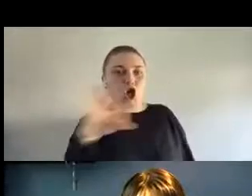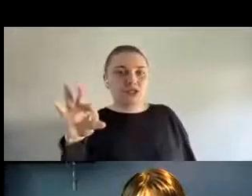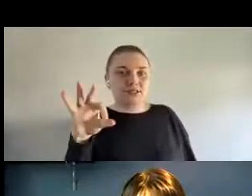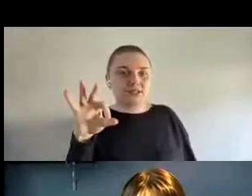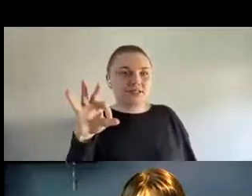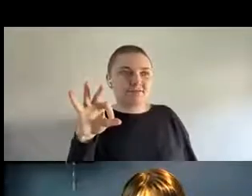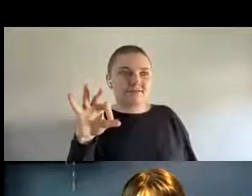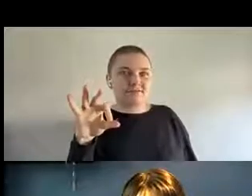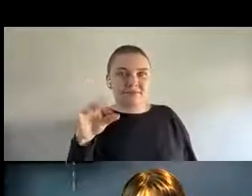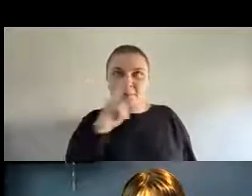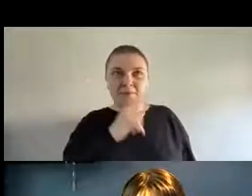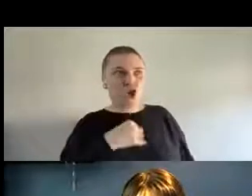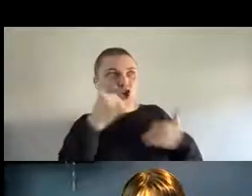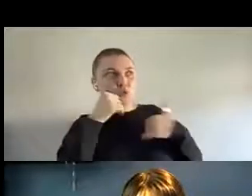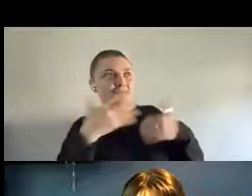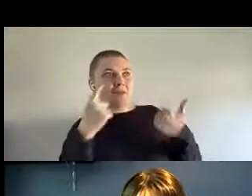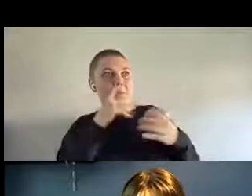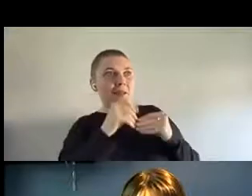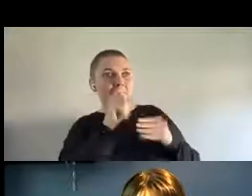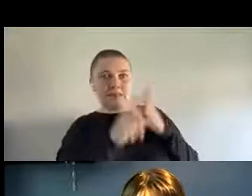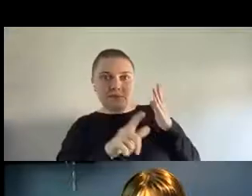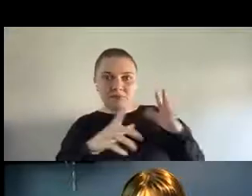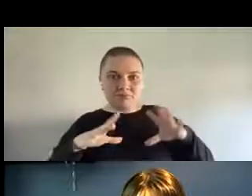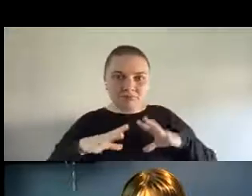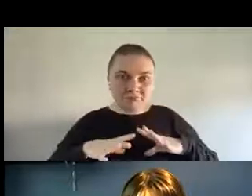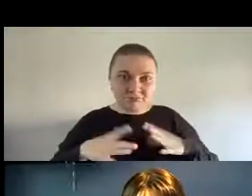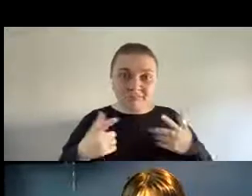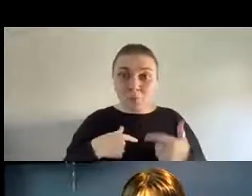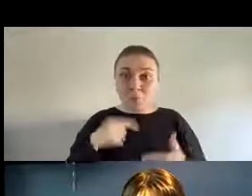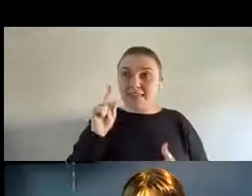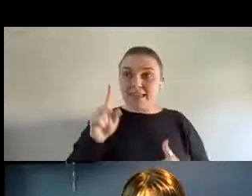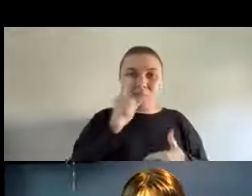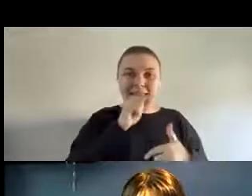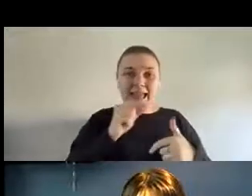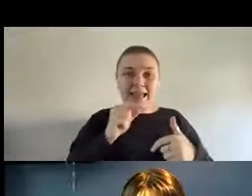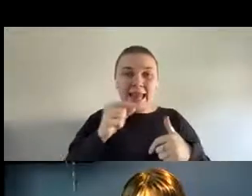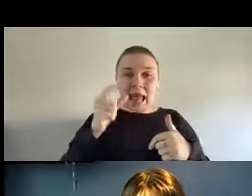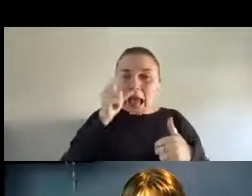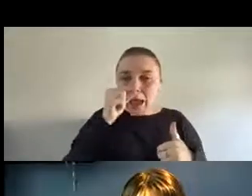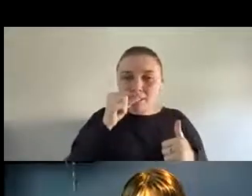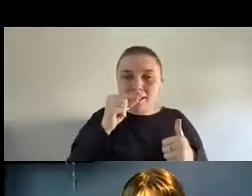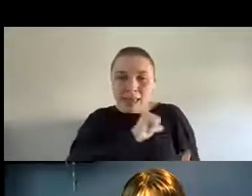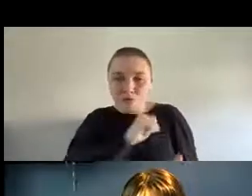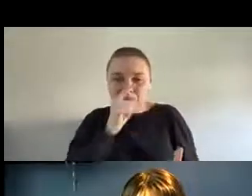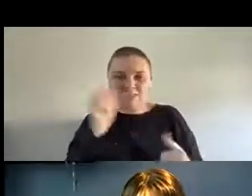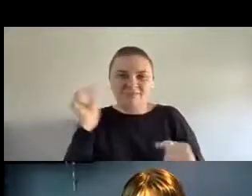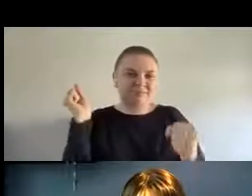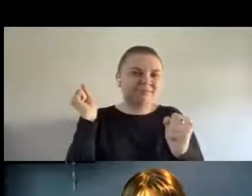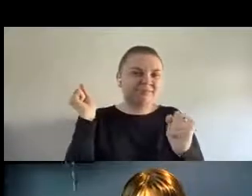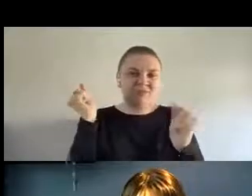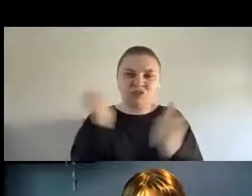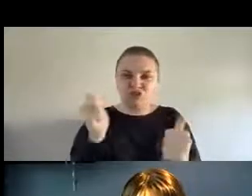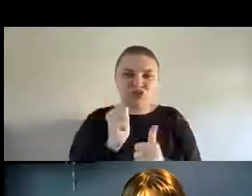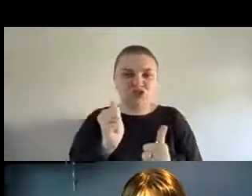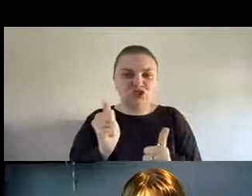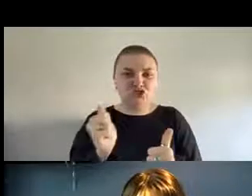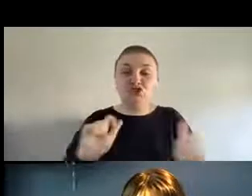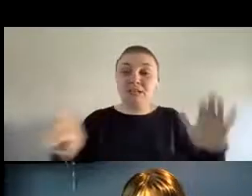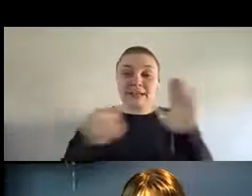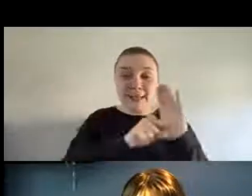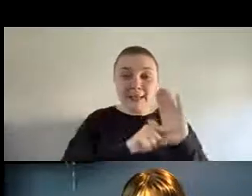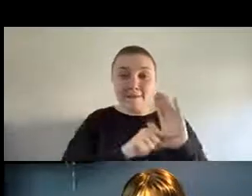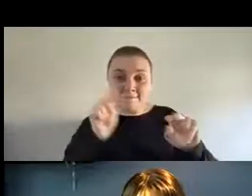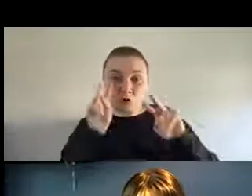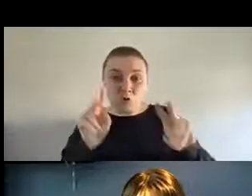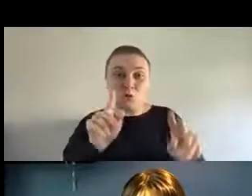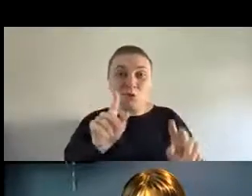used to being present in, the more we can smash down these ableist attitudes and these negative views and stereotypes that